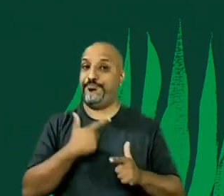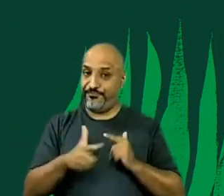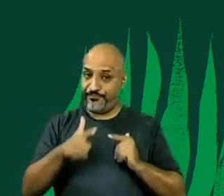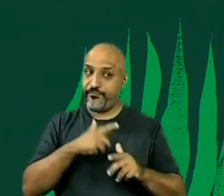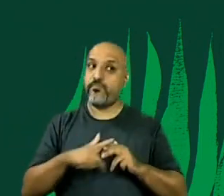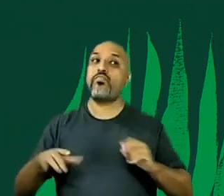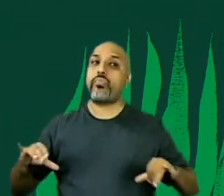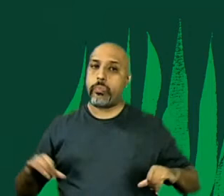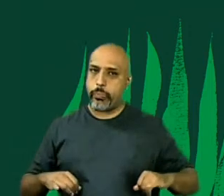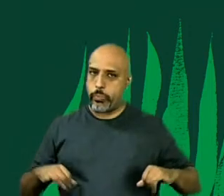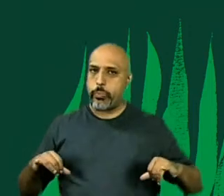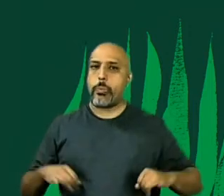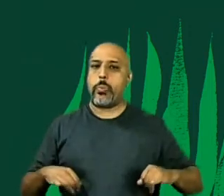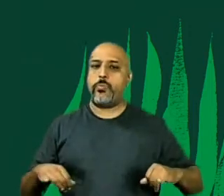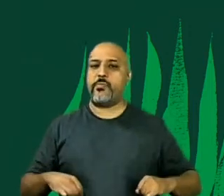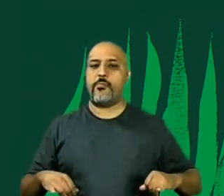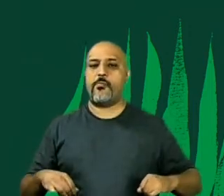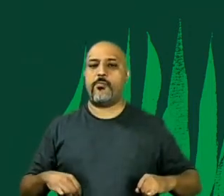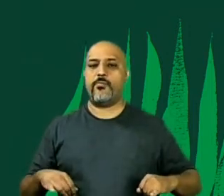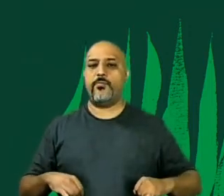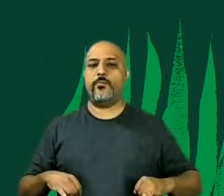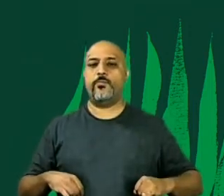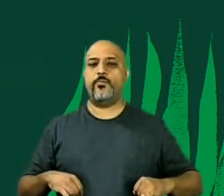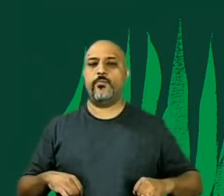happened to them a Holocaust.